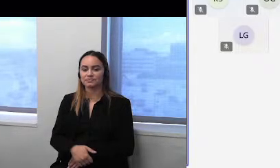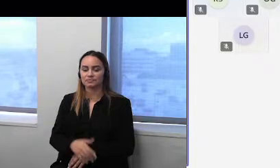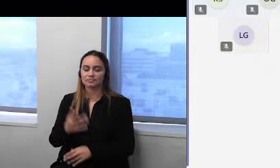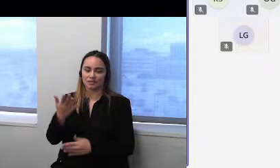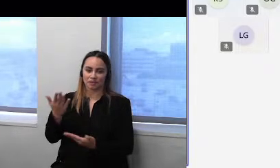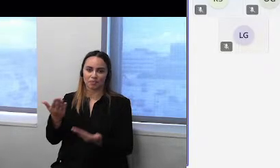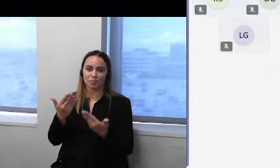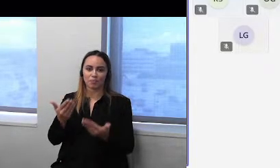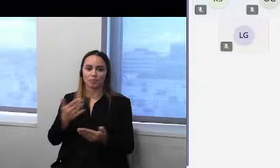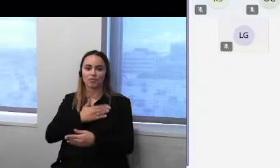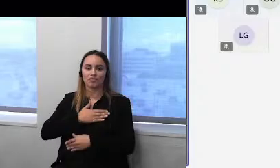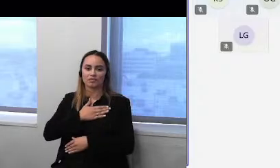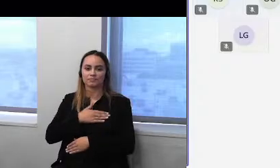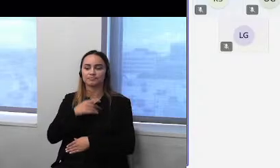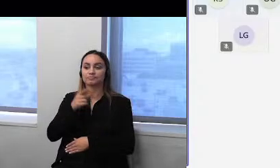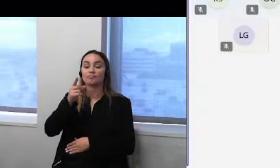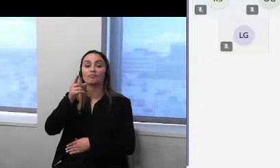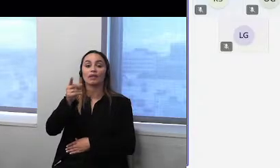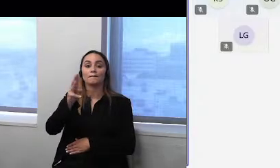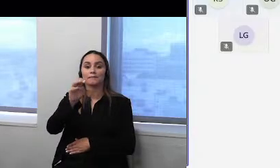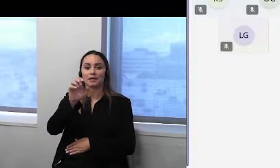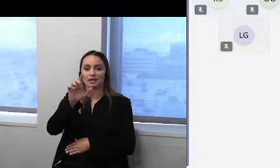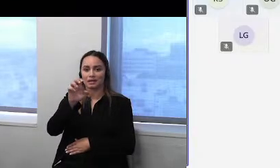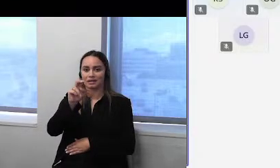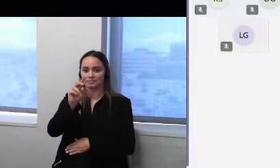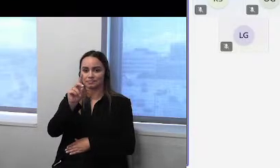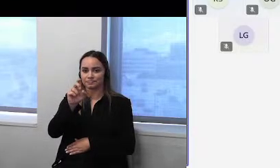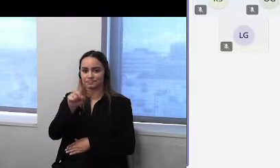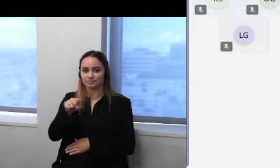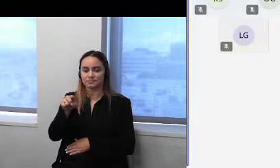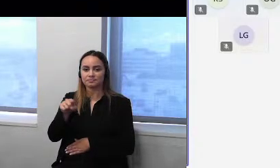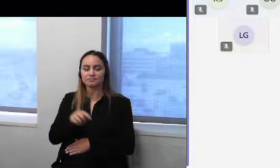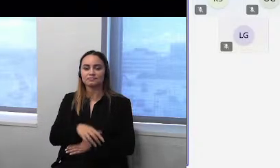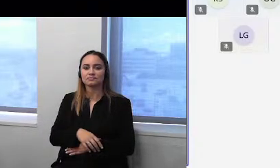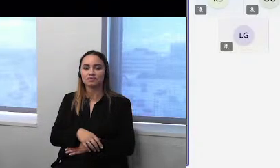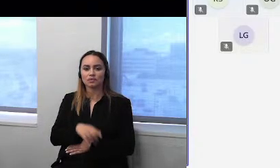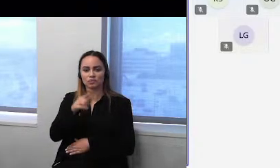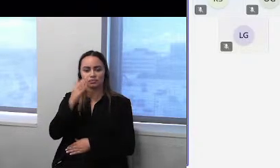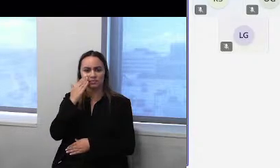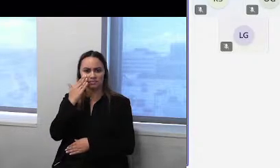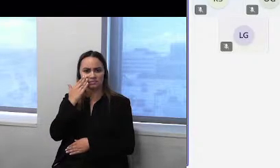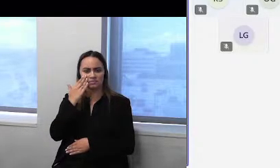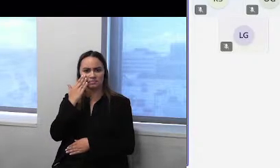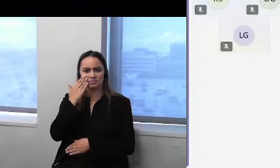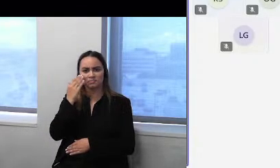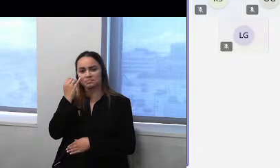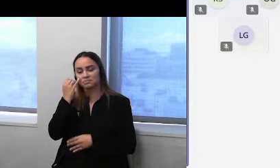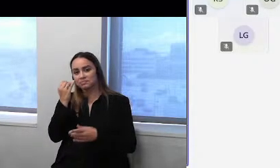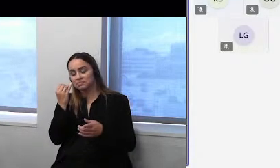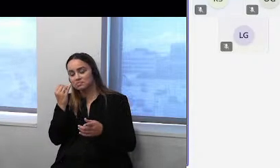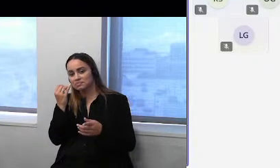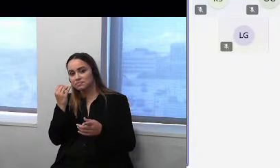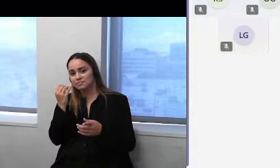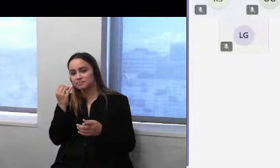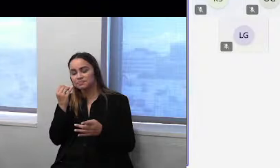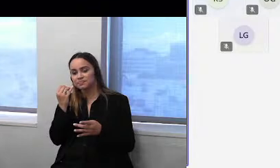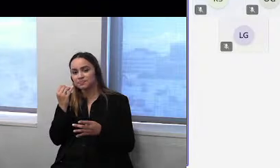please. Mr. Melendez, do you know if the existing